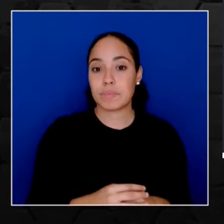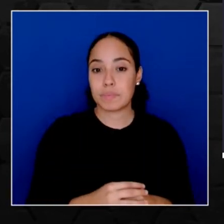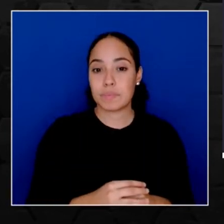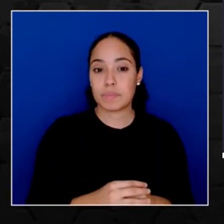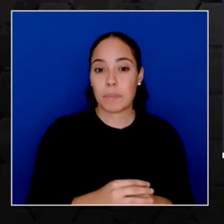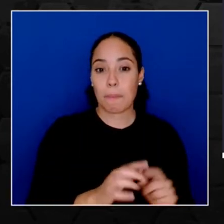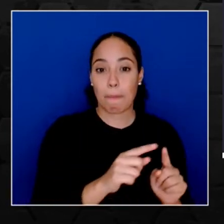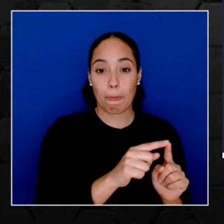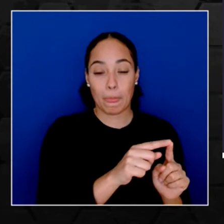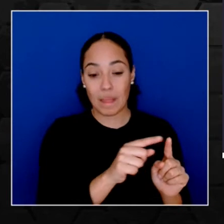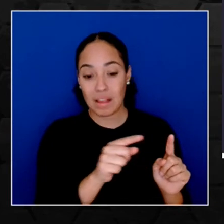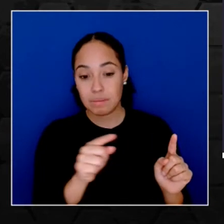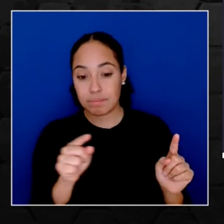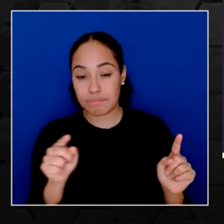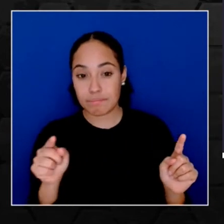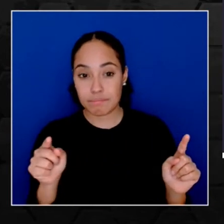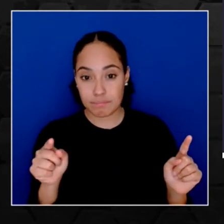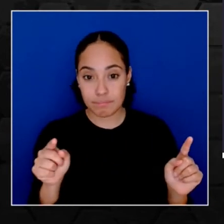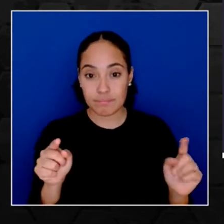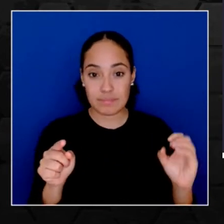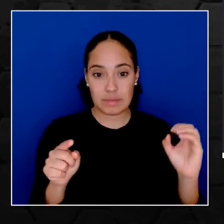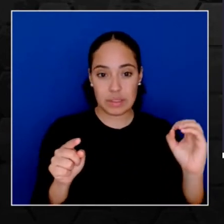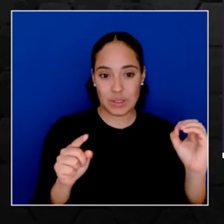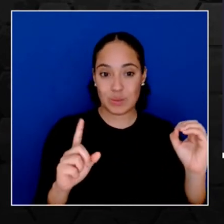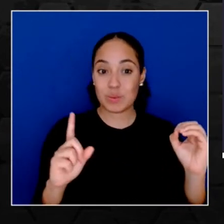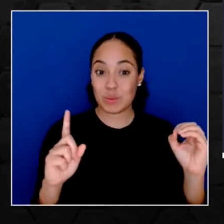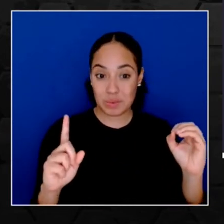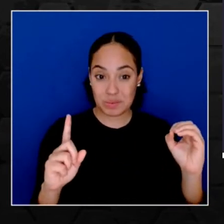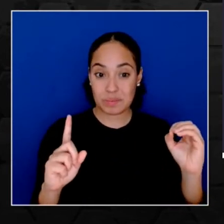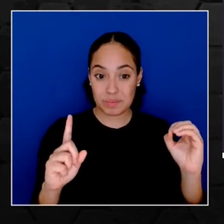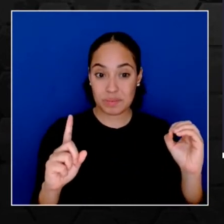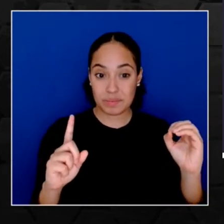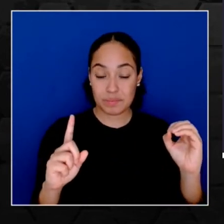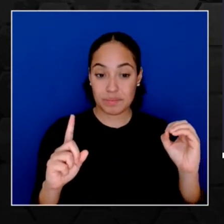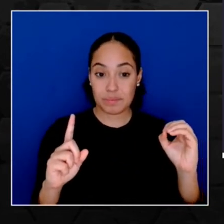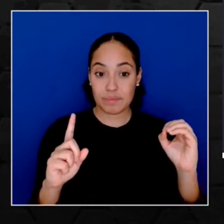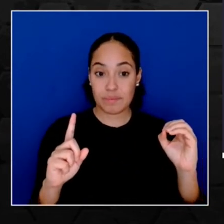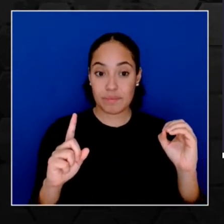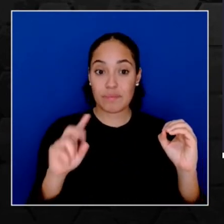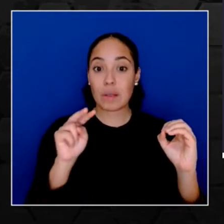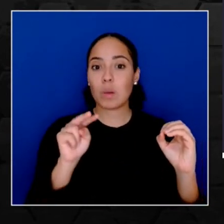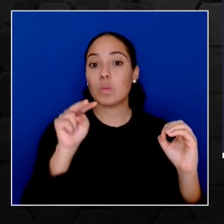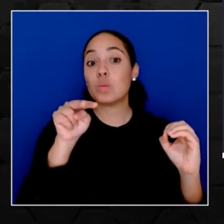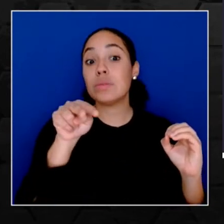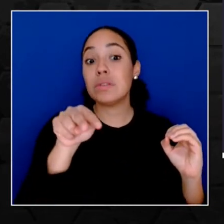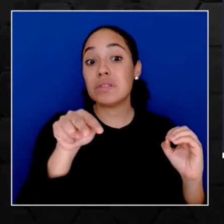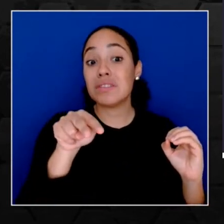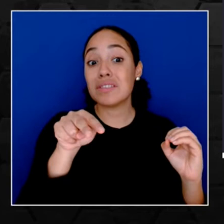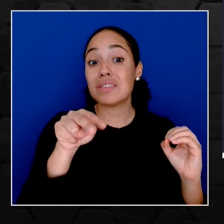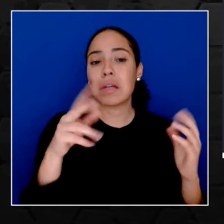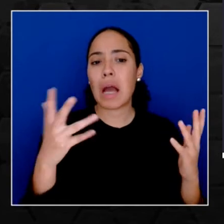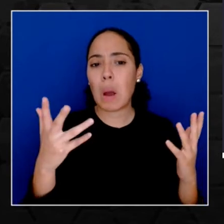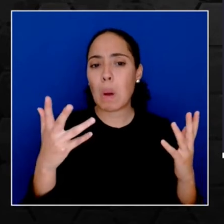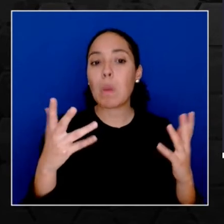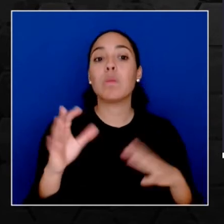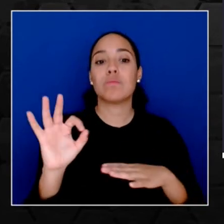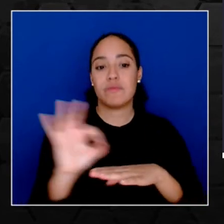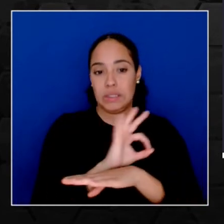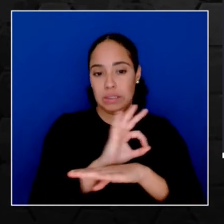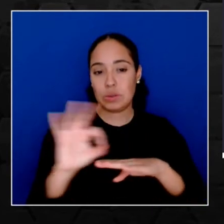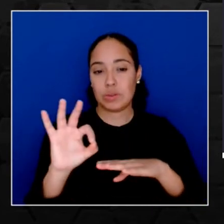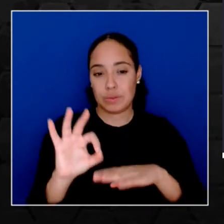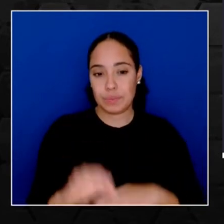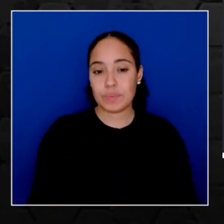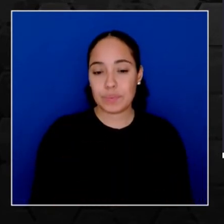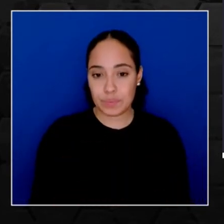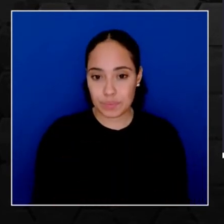variable which is starting from 0 to 1, and I'm just predicting that stuff with a function again, tidy and predict line x.